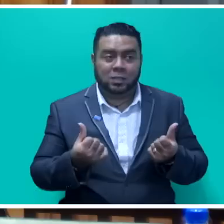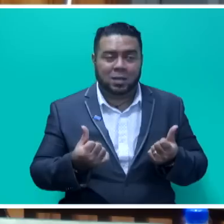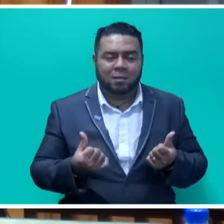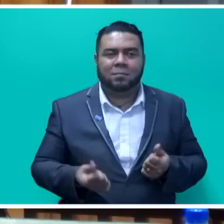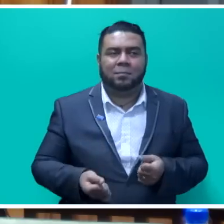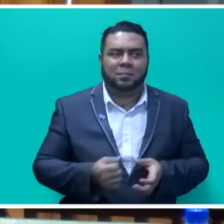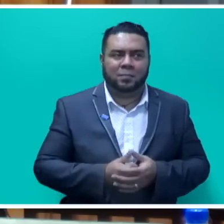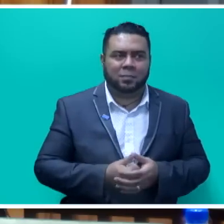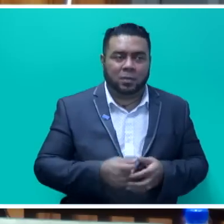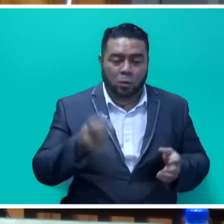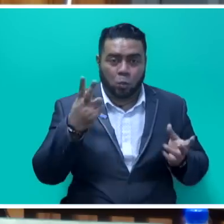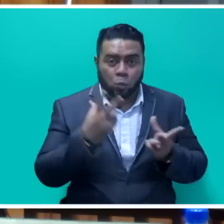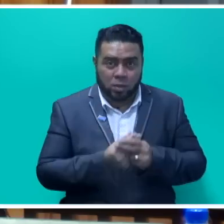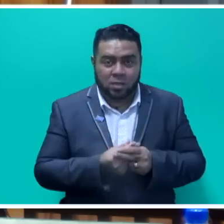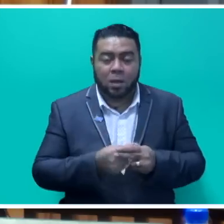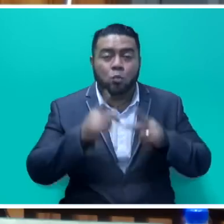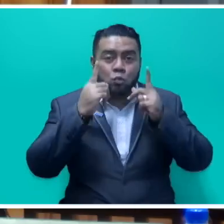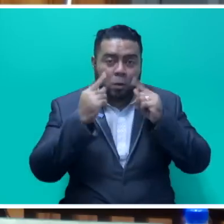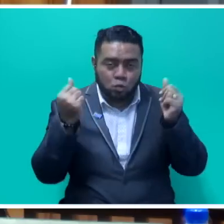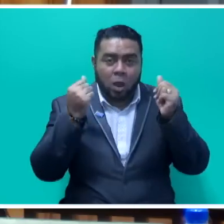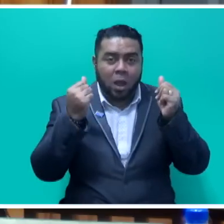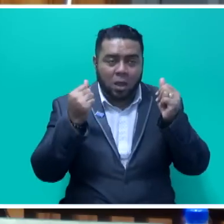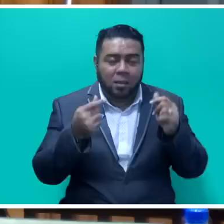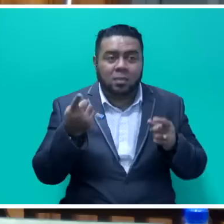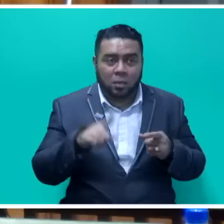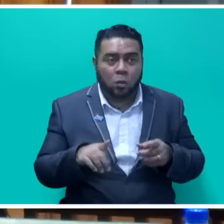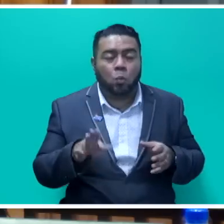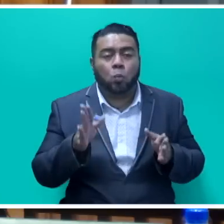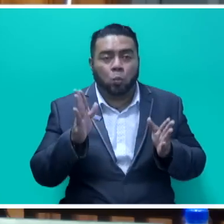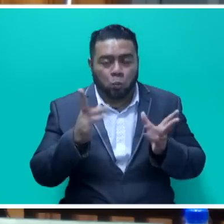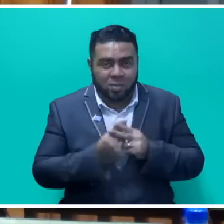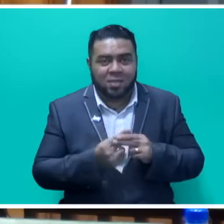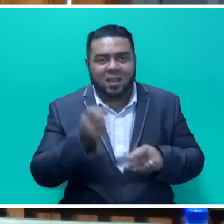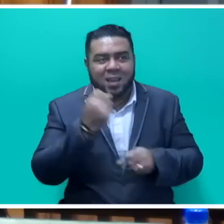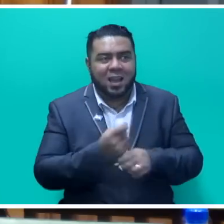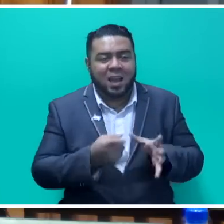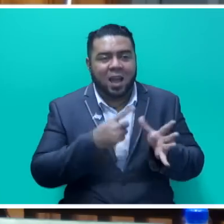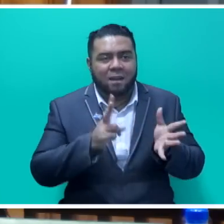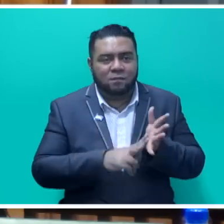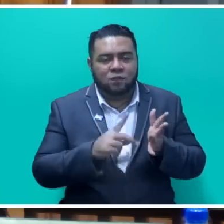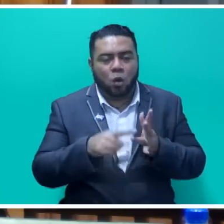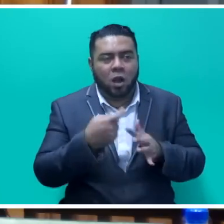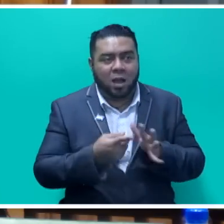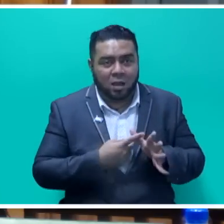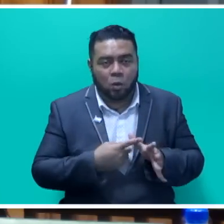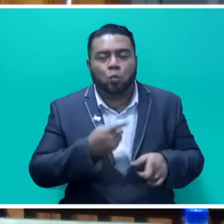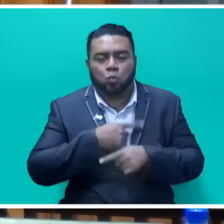that with Mr. Rambuka and with Mr. Gaboka, we have achieved